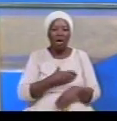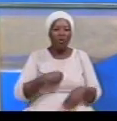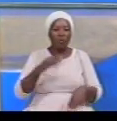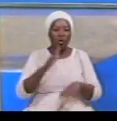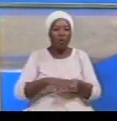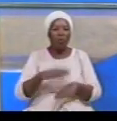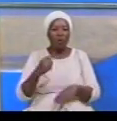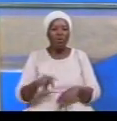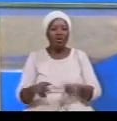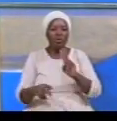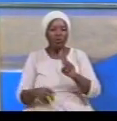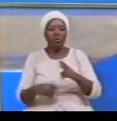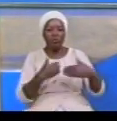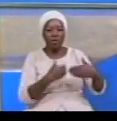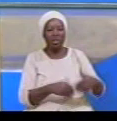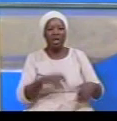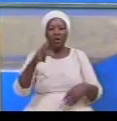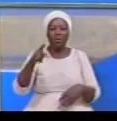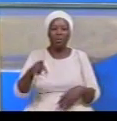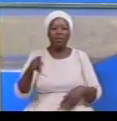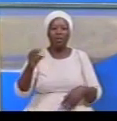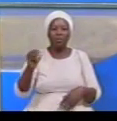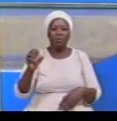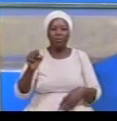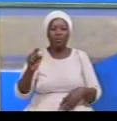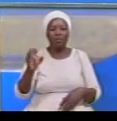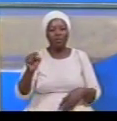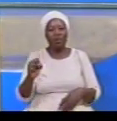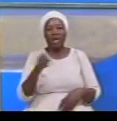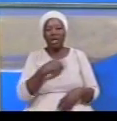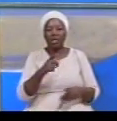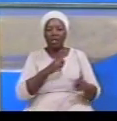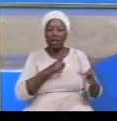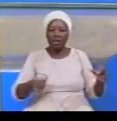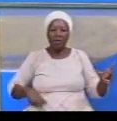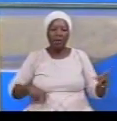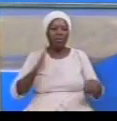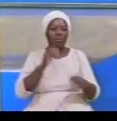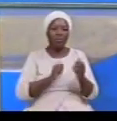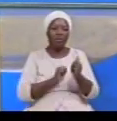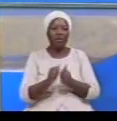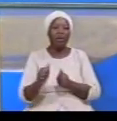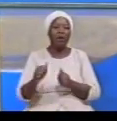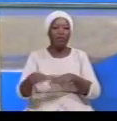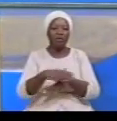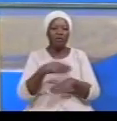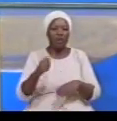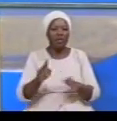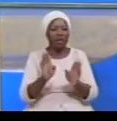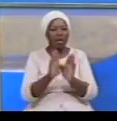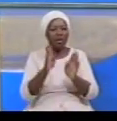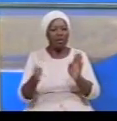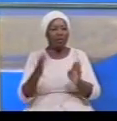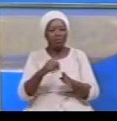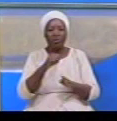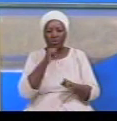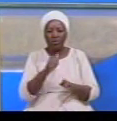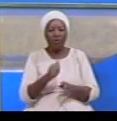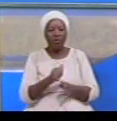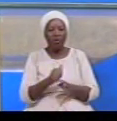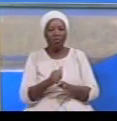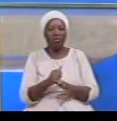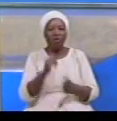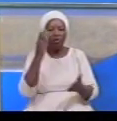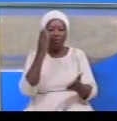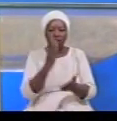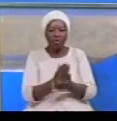will pass over the door and will not suffer the destroyer to come in unto